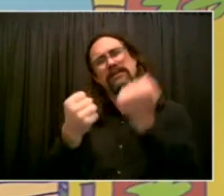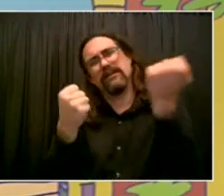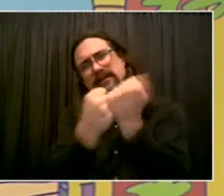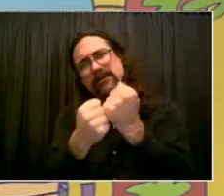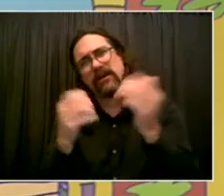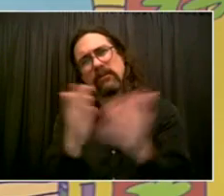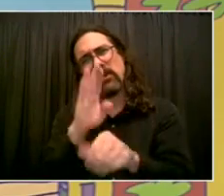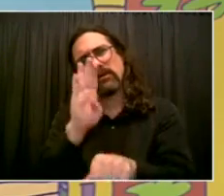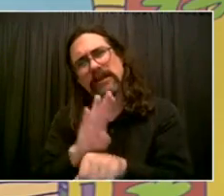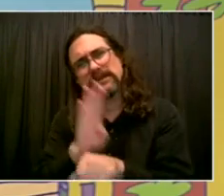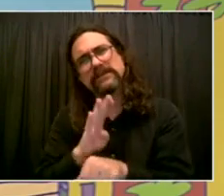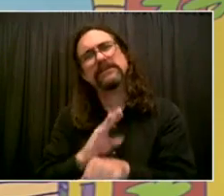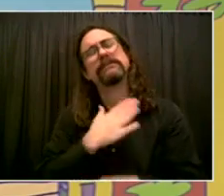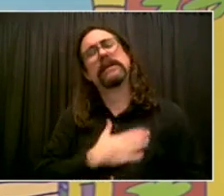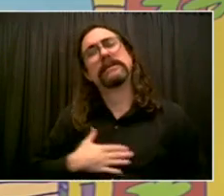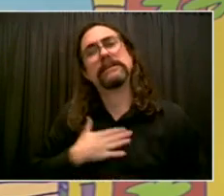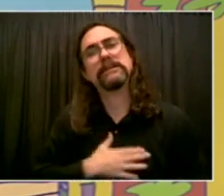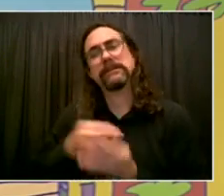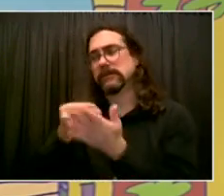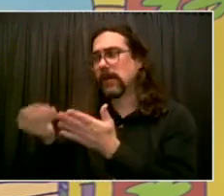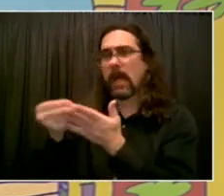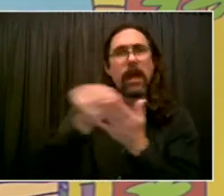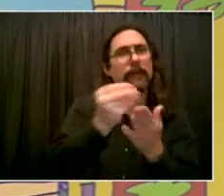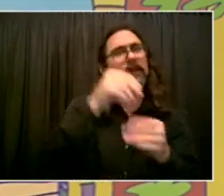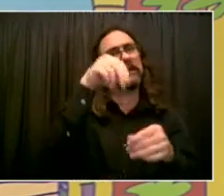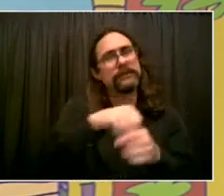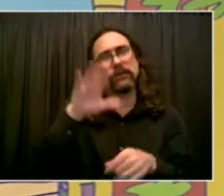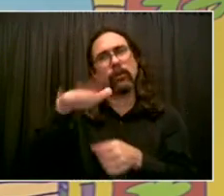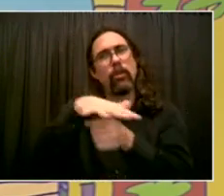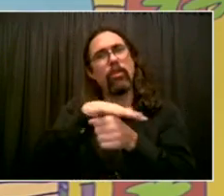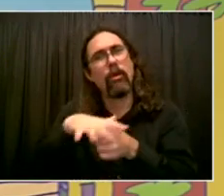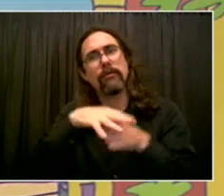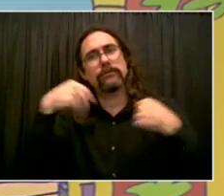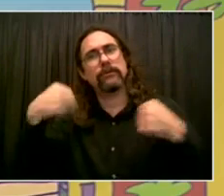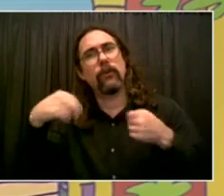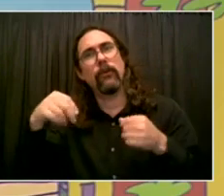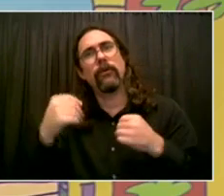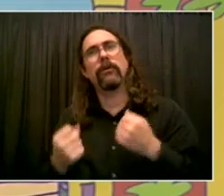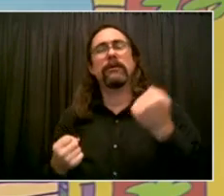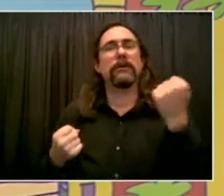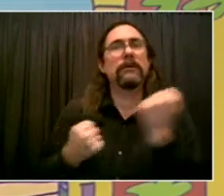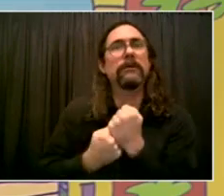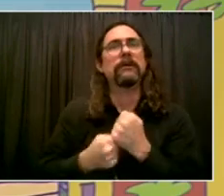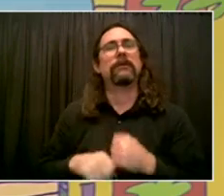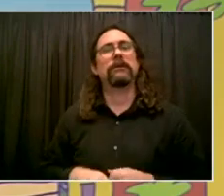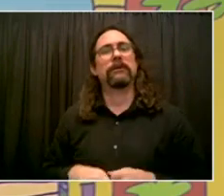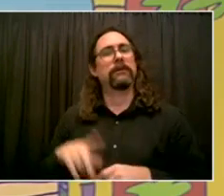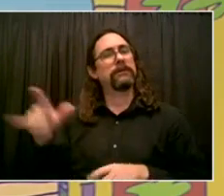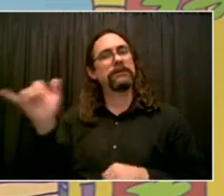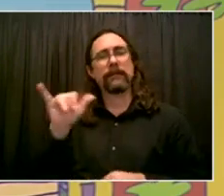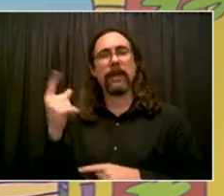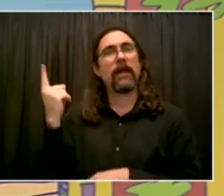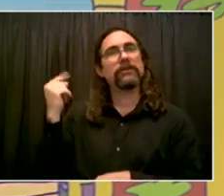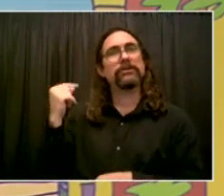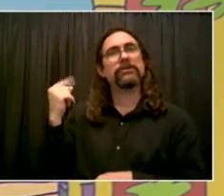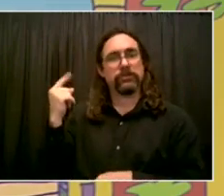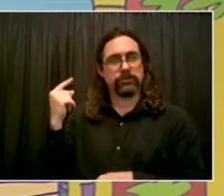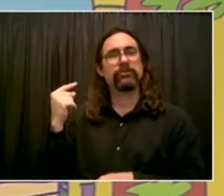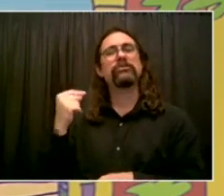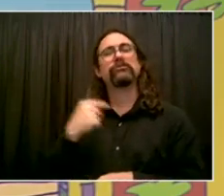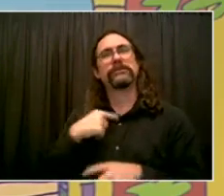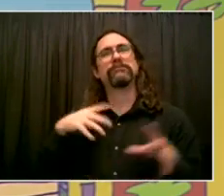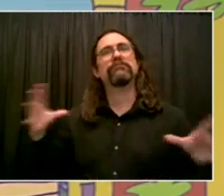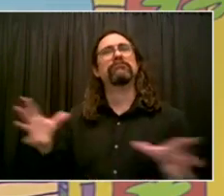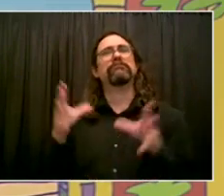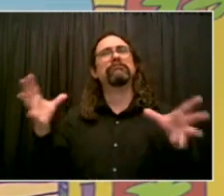holidays. Shop Your City. This was a big initiative we did last year that really helped. Last year was so tough for small businesses,